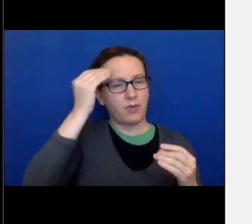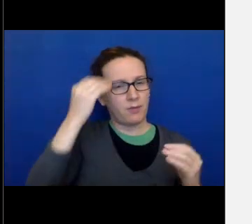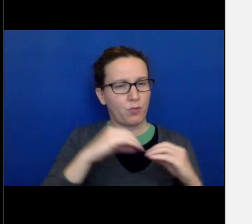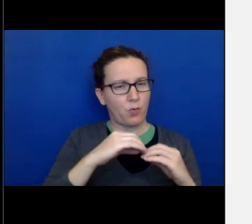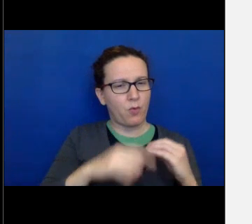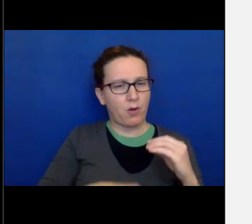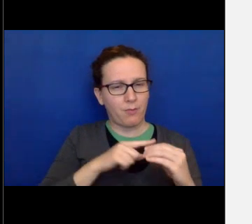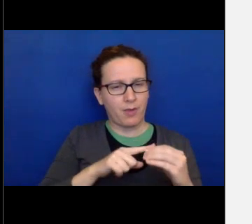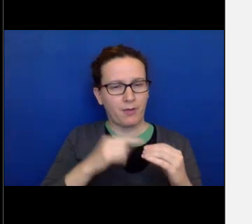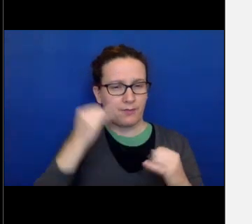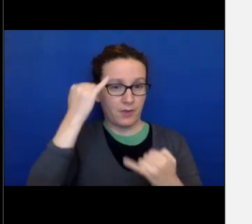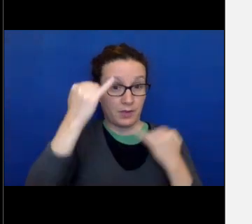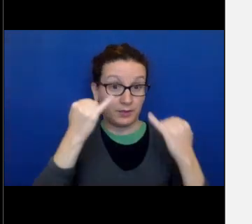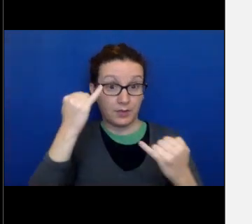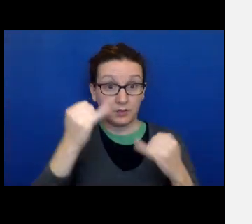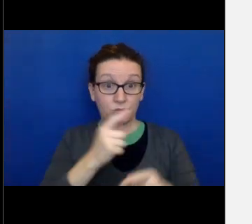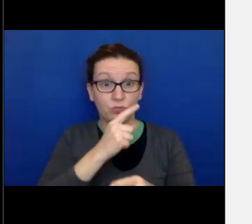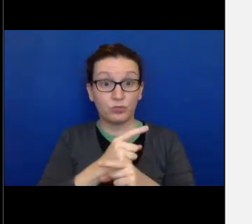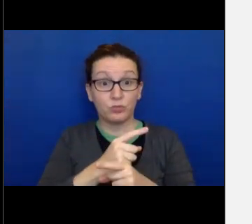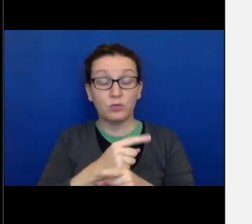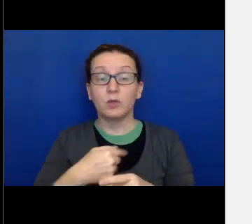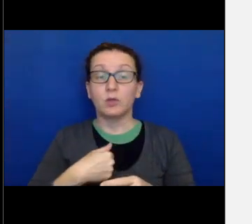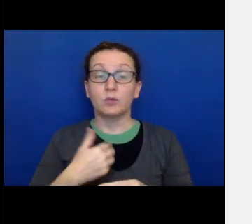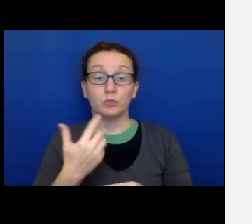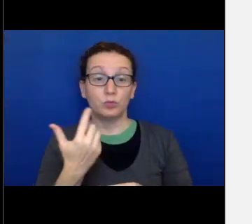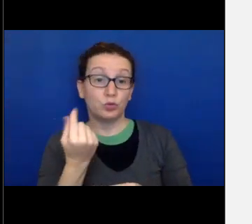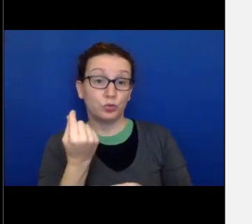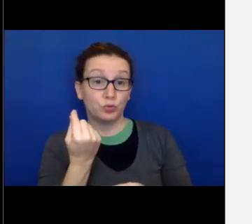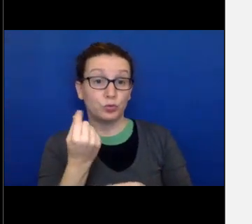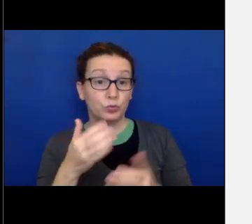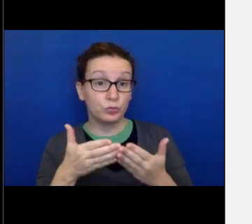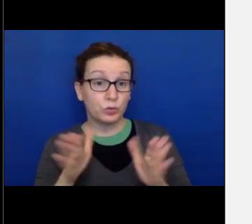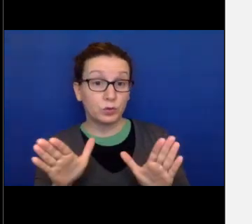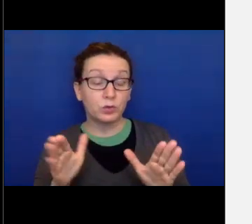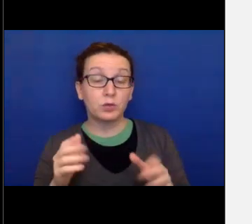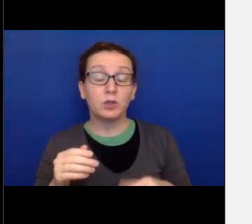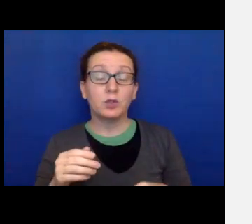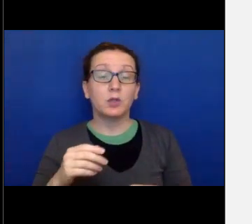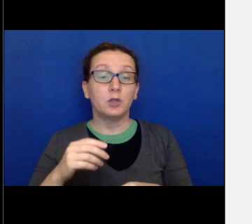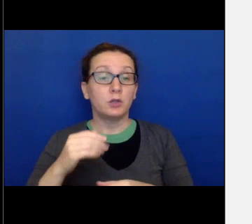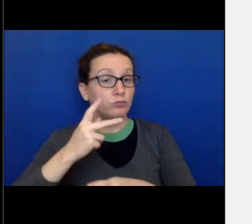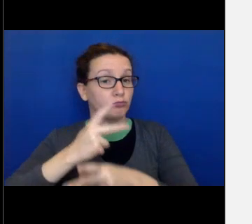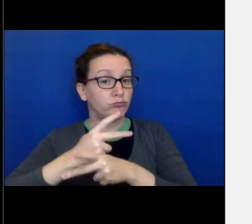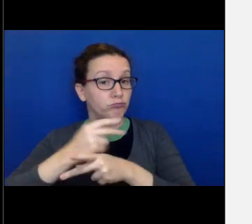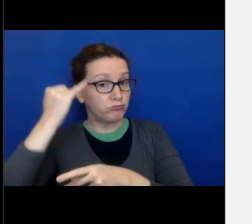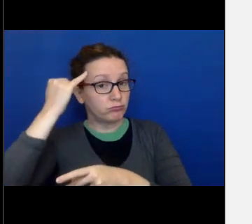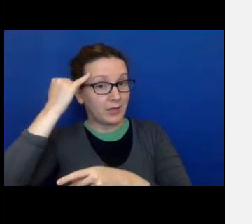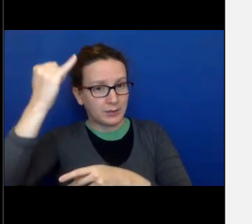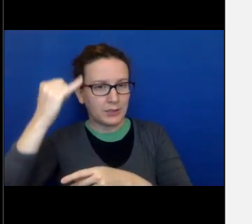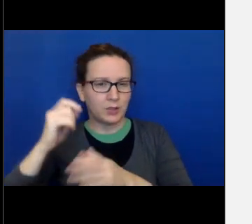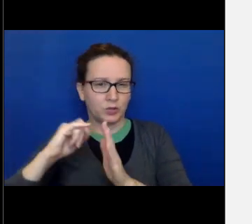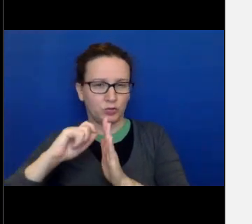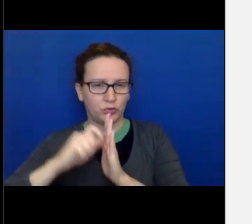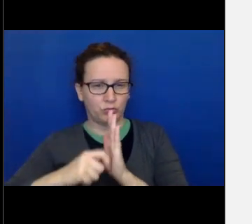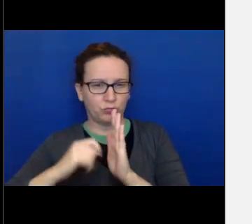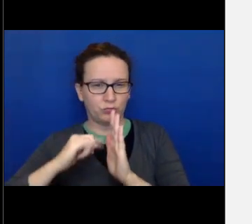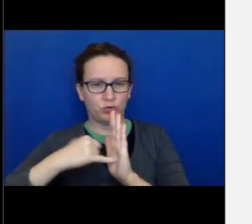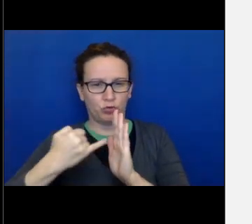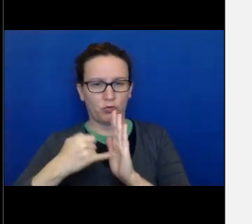about the ideas, right? And so what I like to do generally is keep an idea journal. And I did this especially during